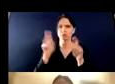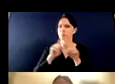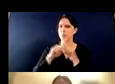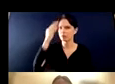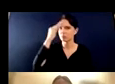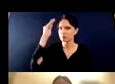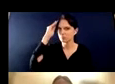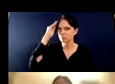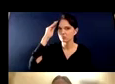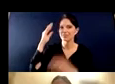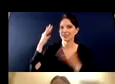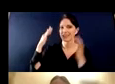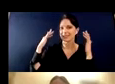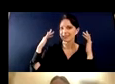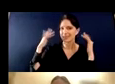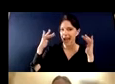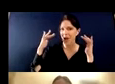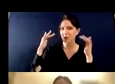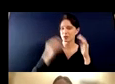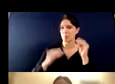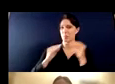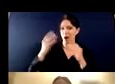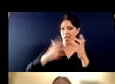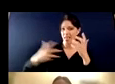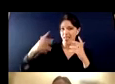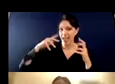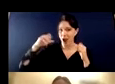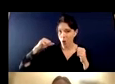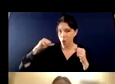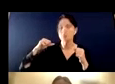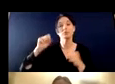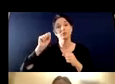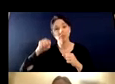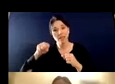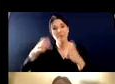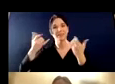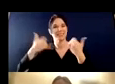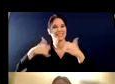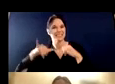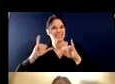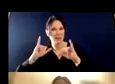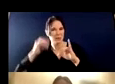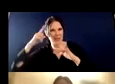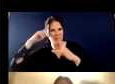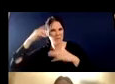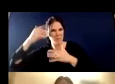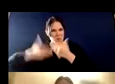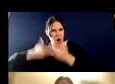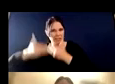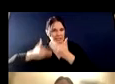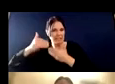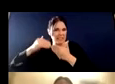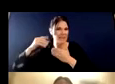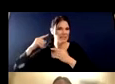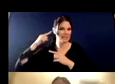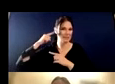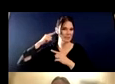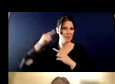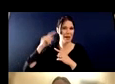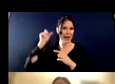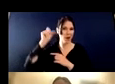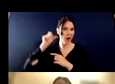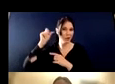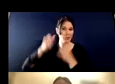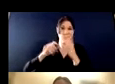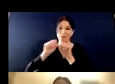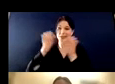louder, it's still being processed by an auditory system that is not quite functioning typically. And what this can mean